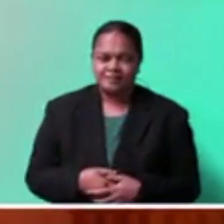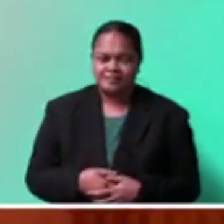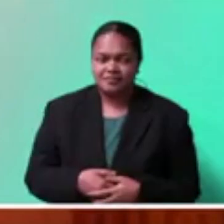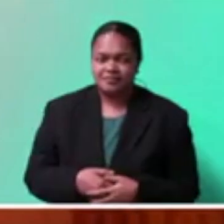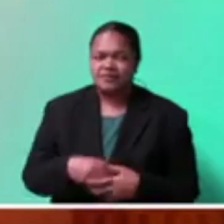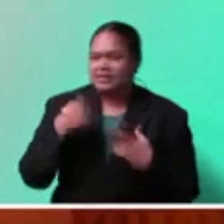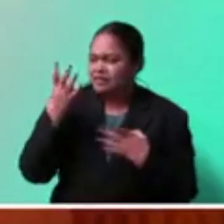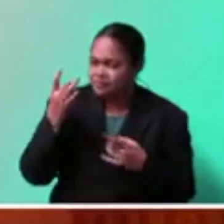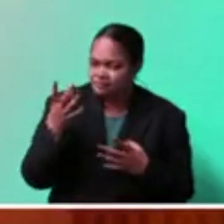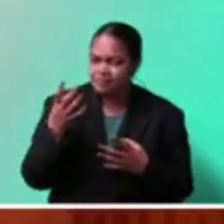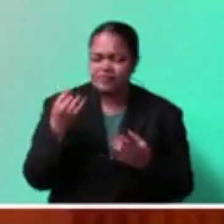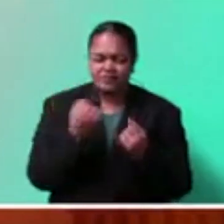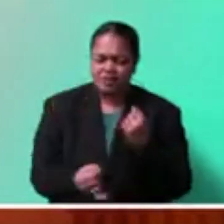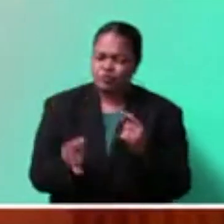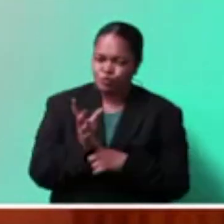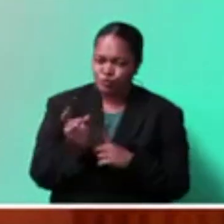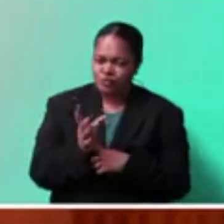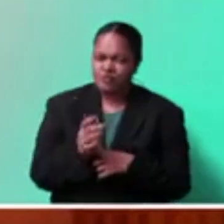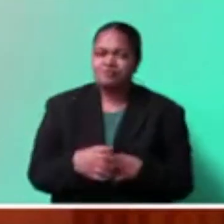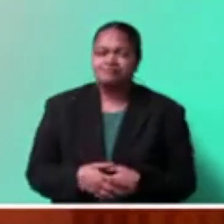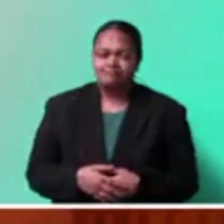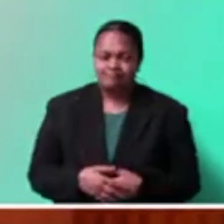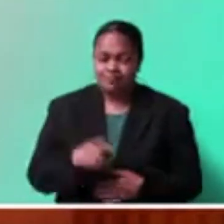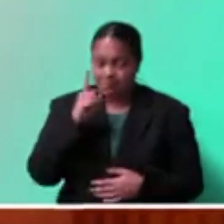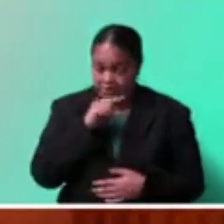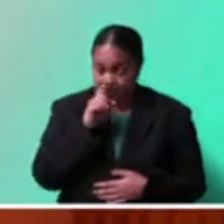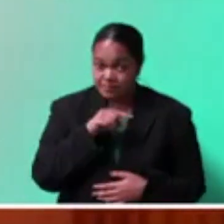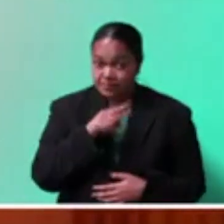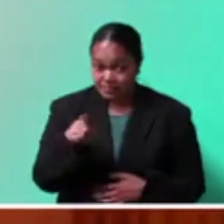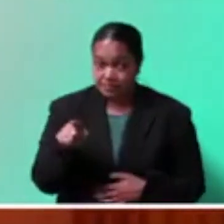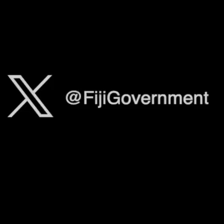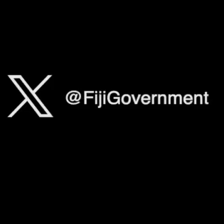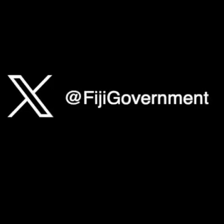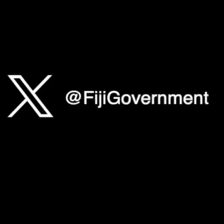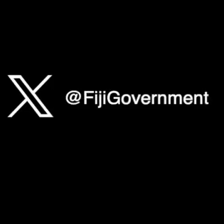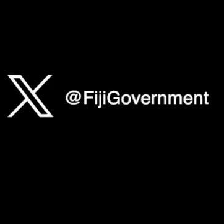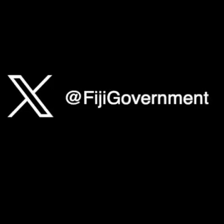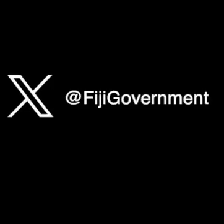Information is very important, and that our people make informed decisions. Thank you.